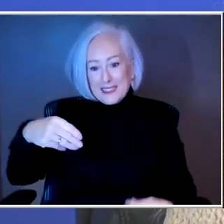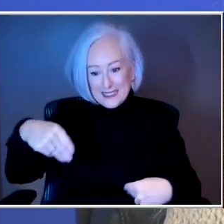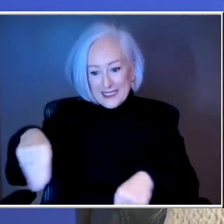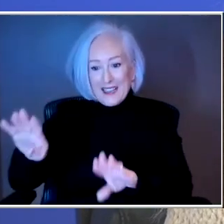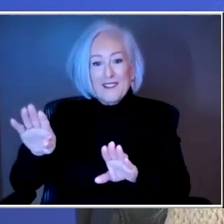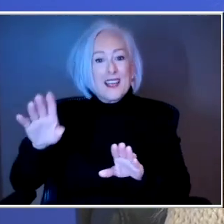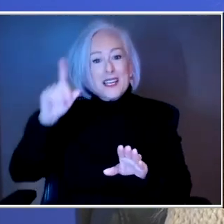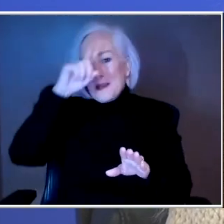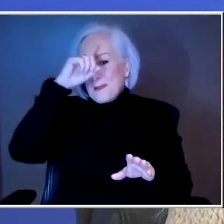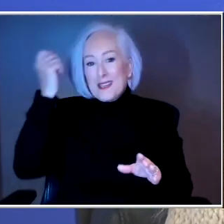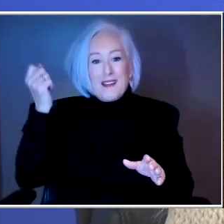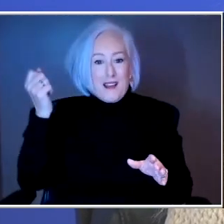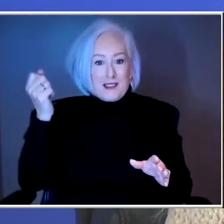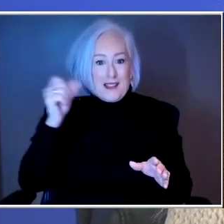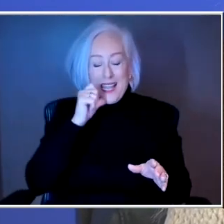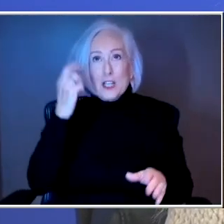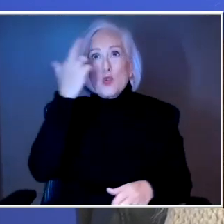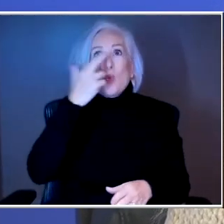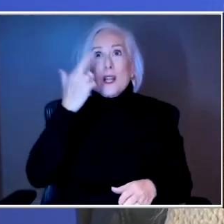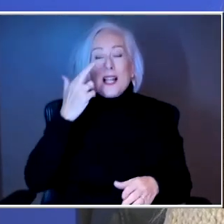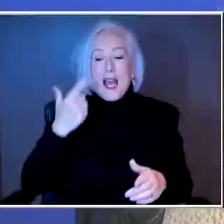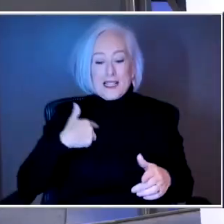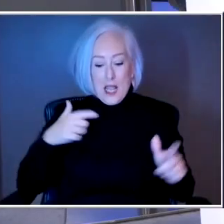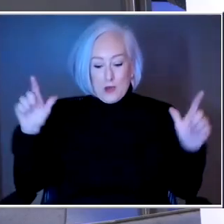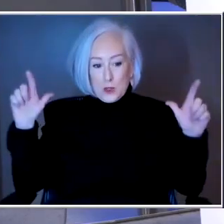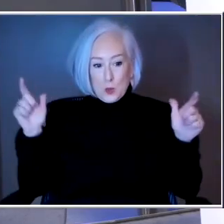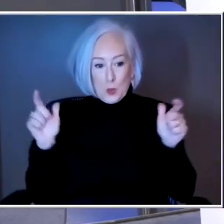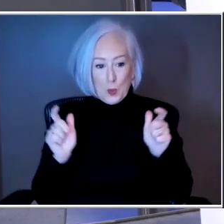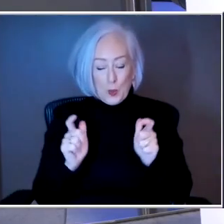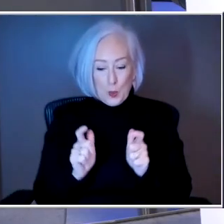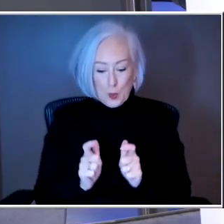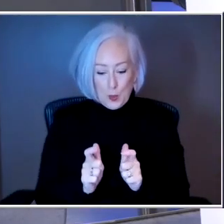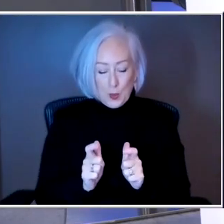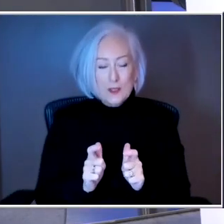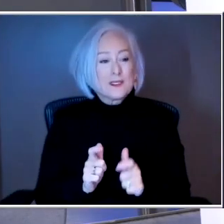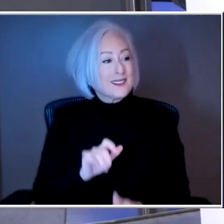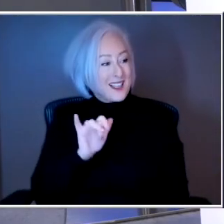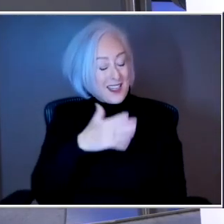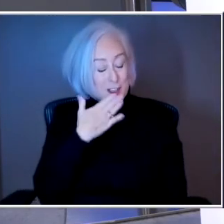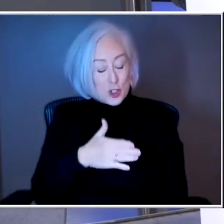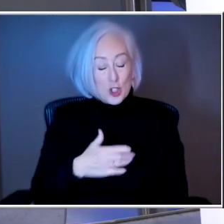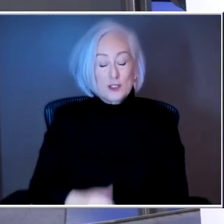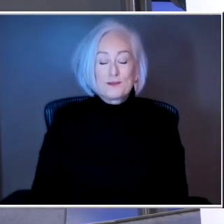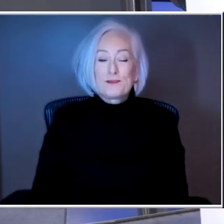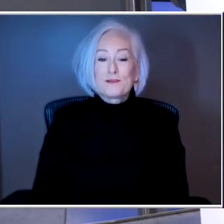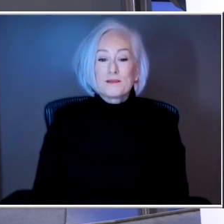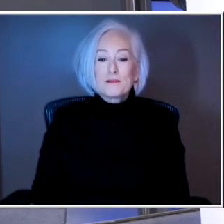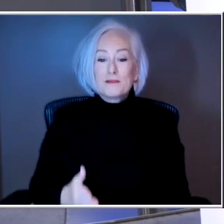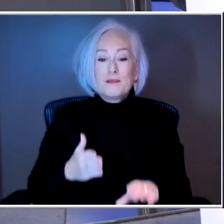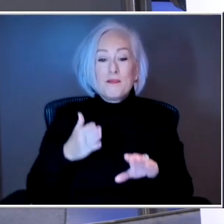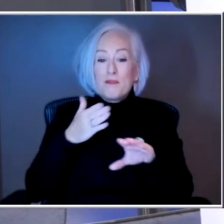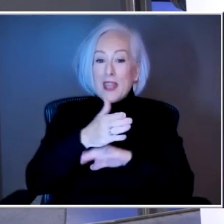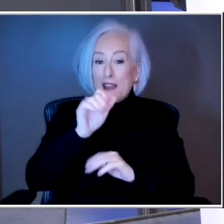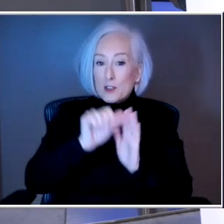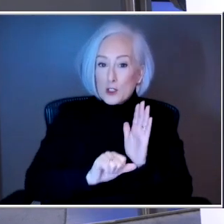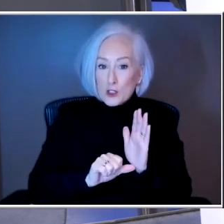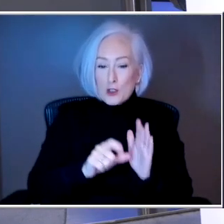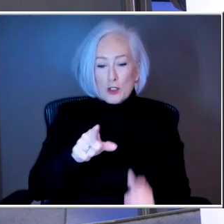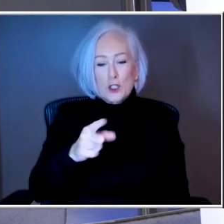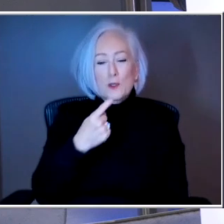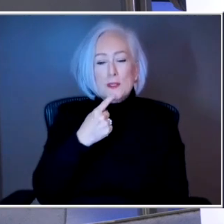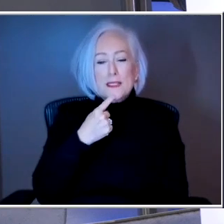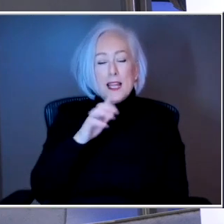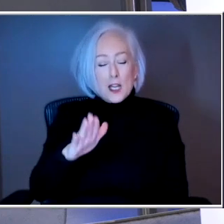getting. That's good stuff. Yeah. But you did mention after that surgery that your breasts were numb for a